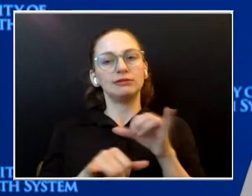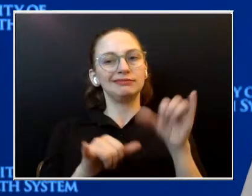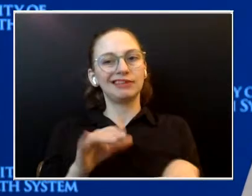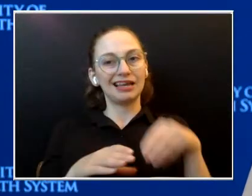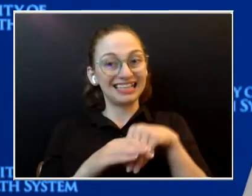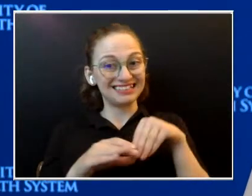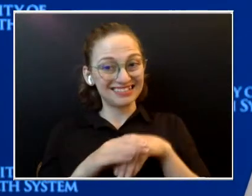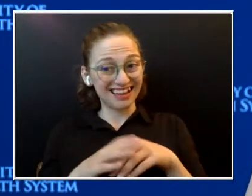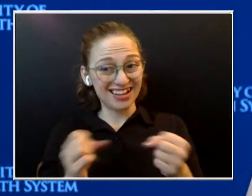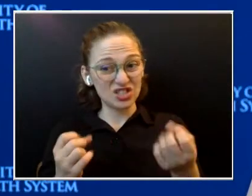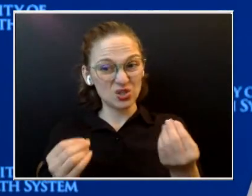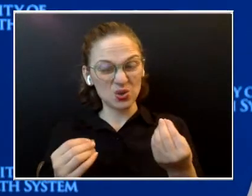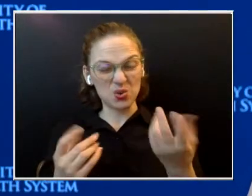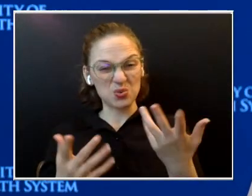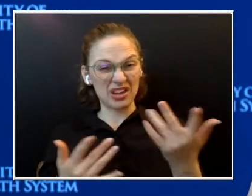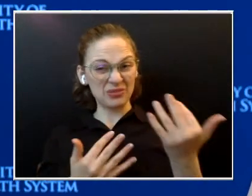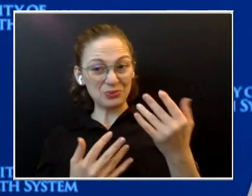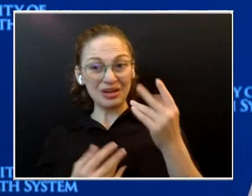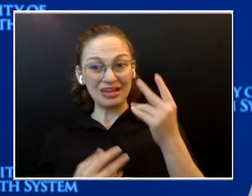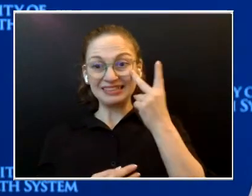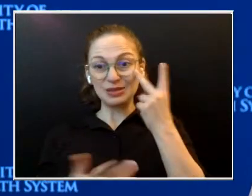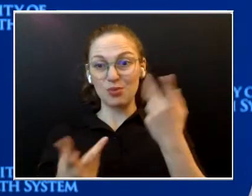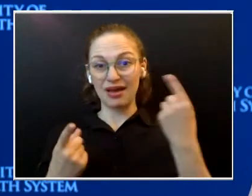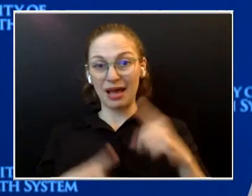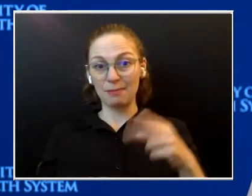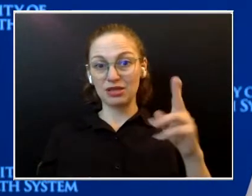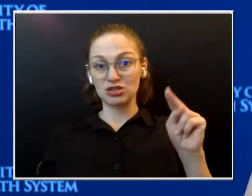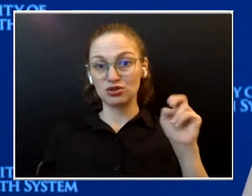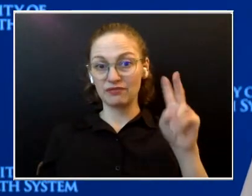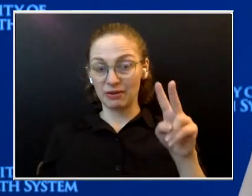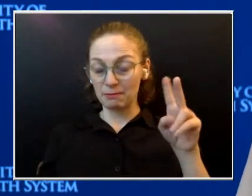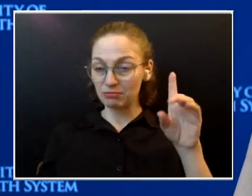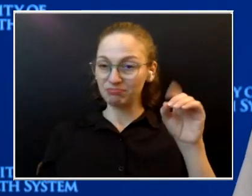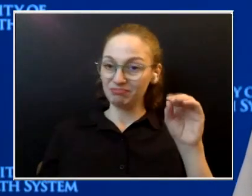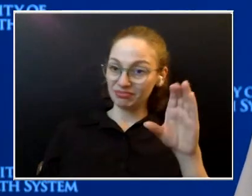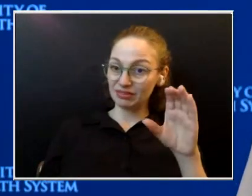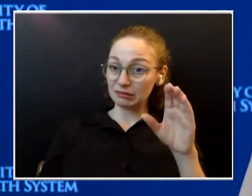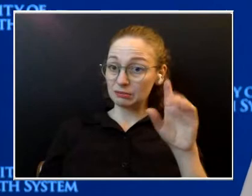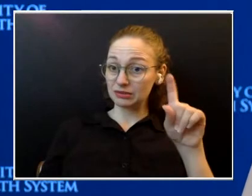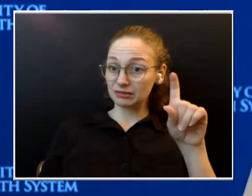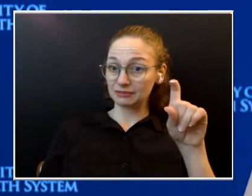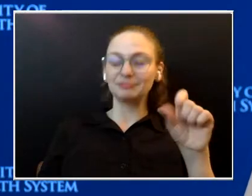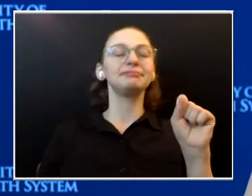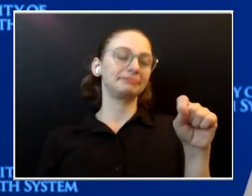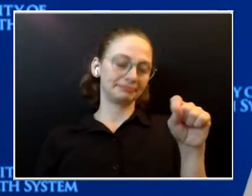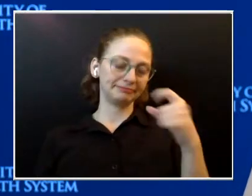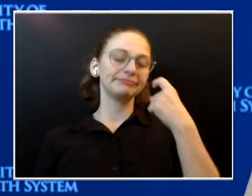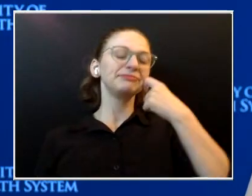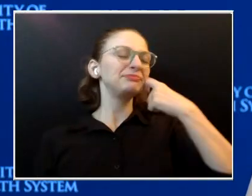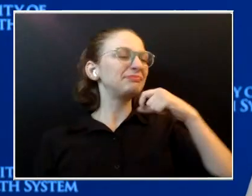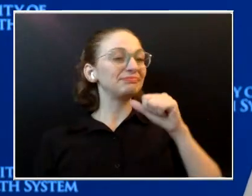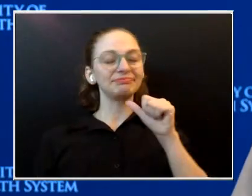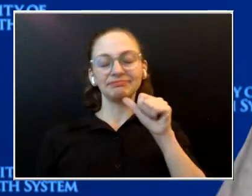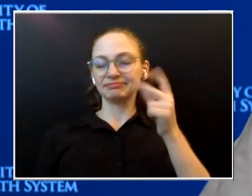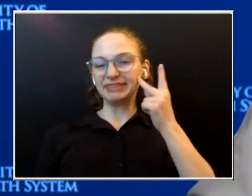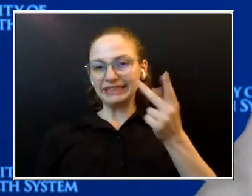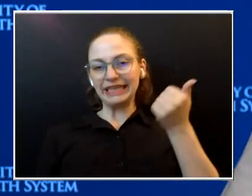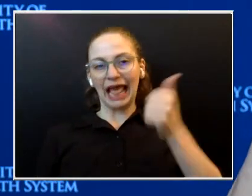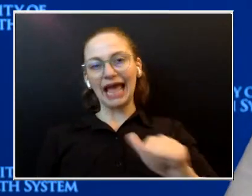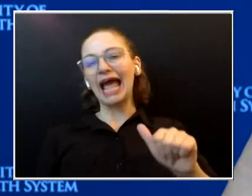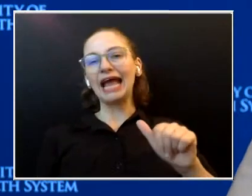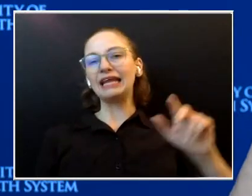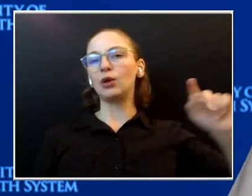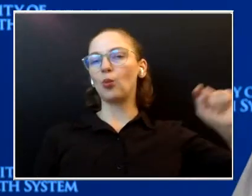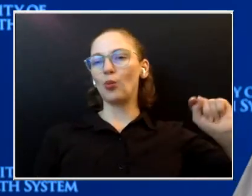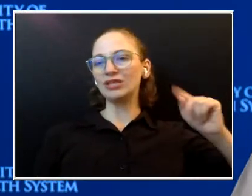hopefully, I haven't seen any recent wastewater testing results. But we know there was an article a couple weeks ago that at different parts